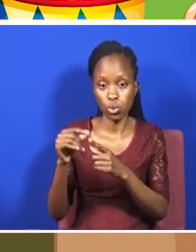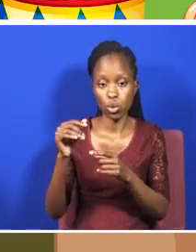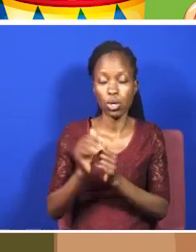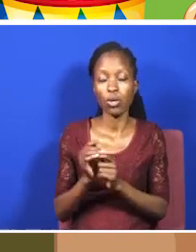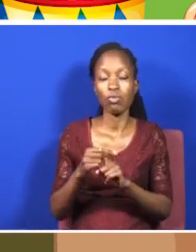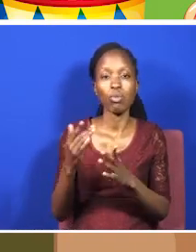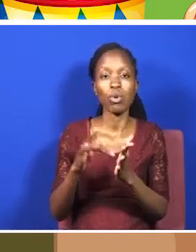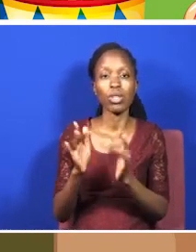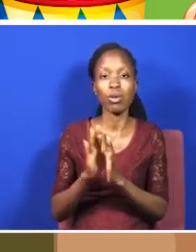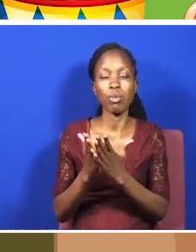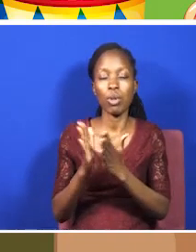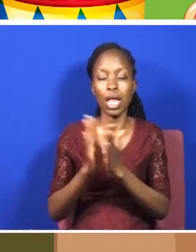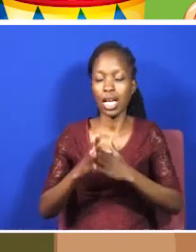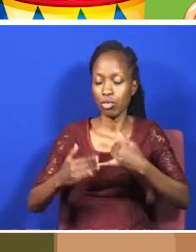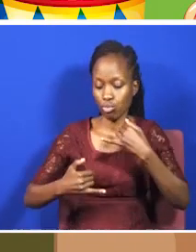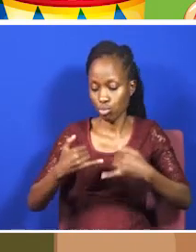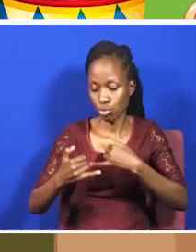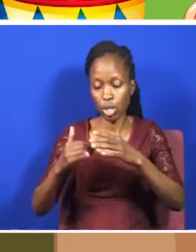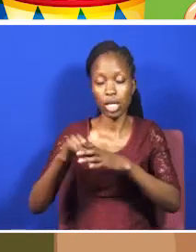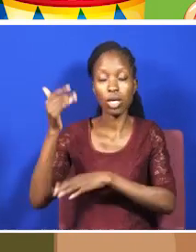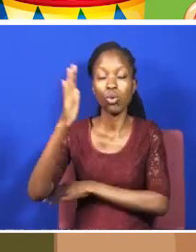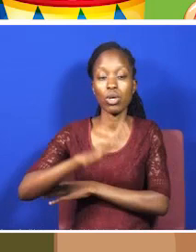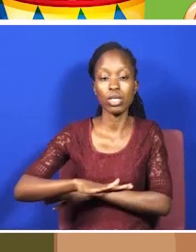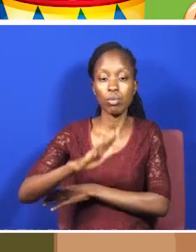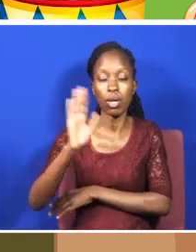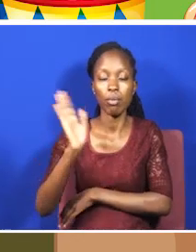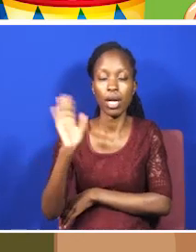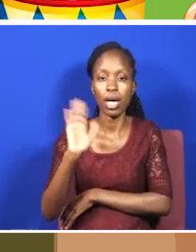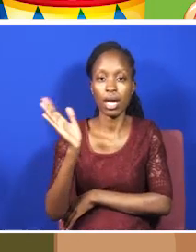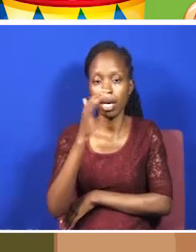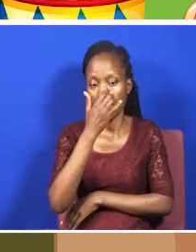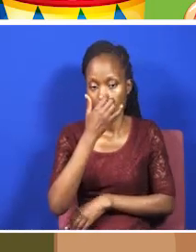again to learn the Word of God in the Bible,